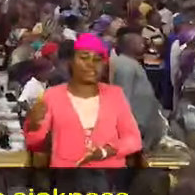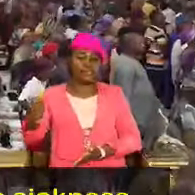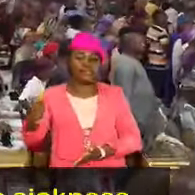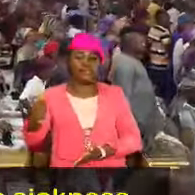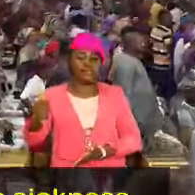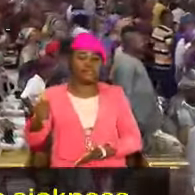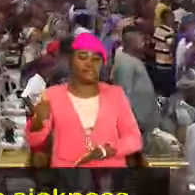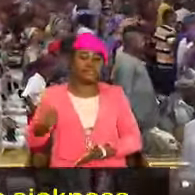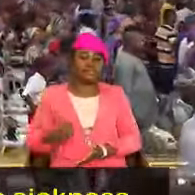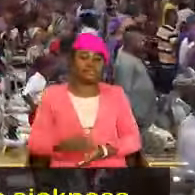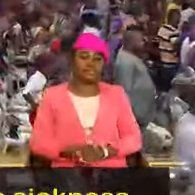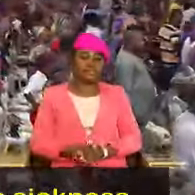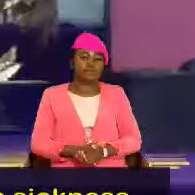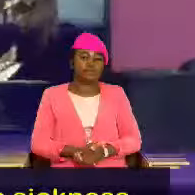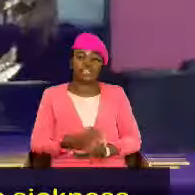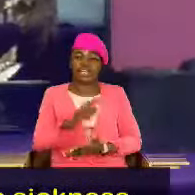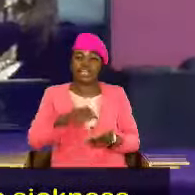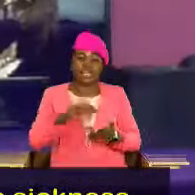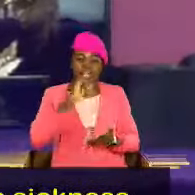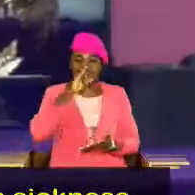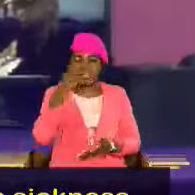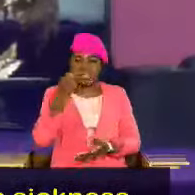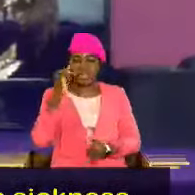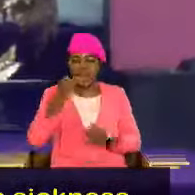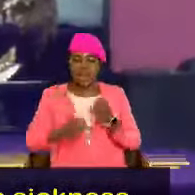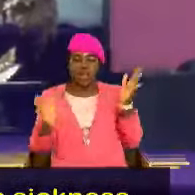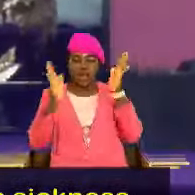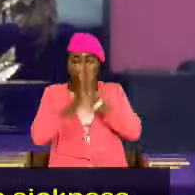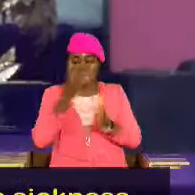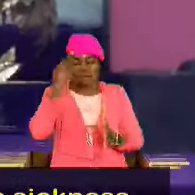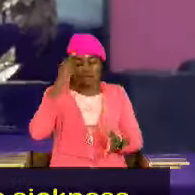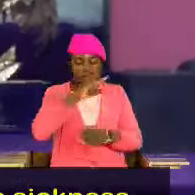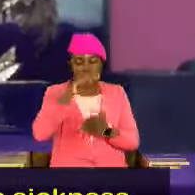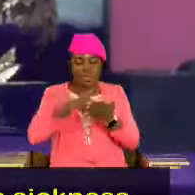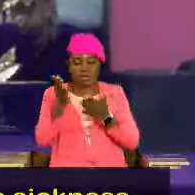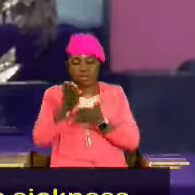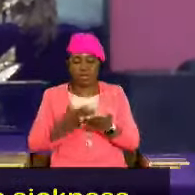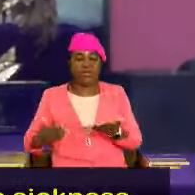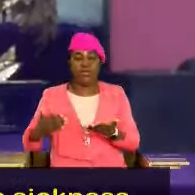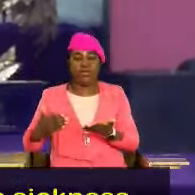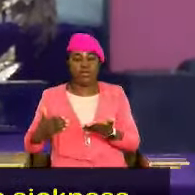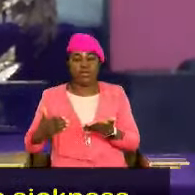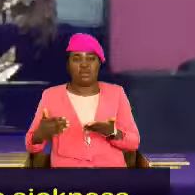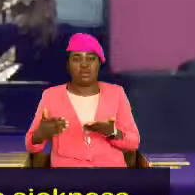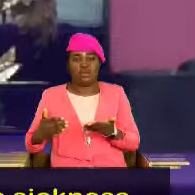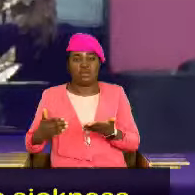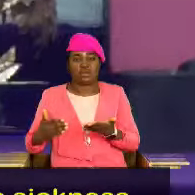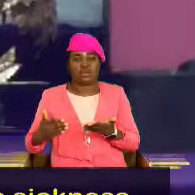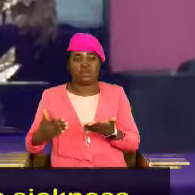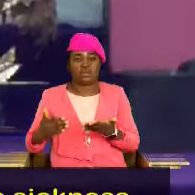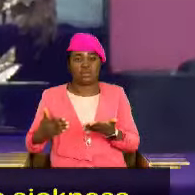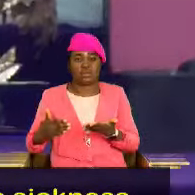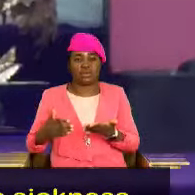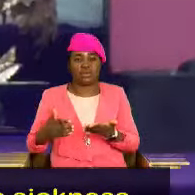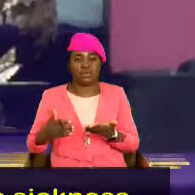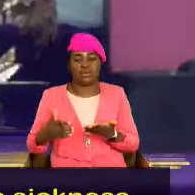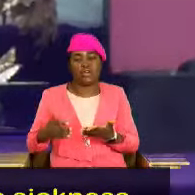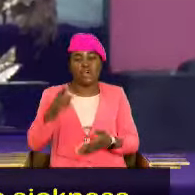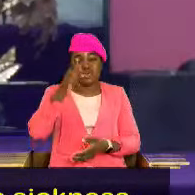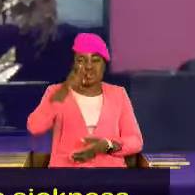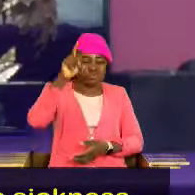pray and this is the last prayer but then you must raise up your voice